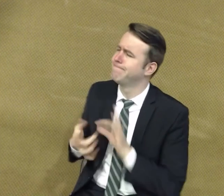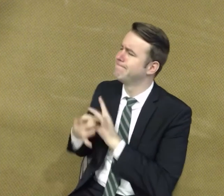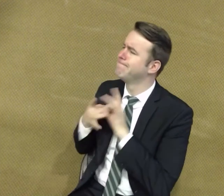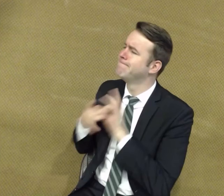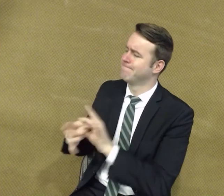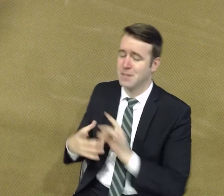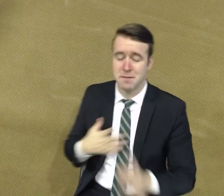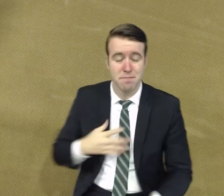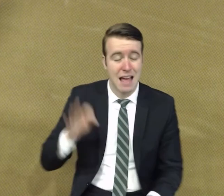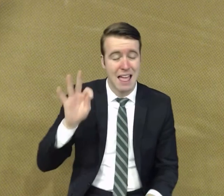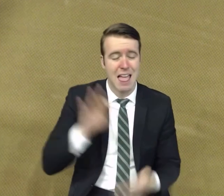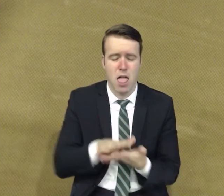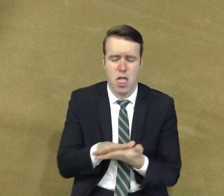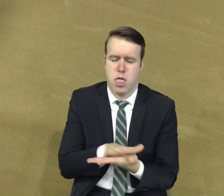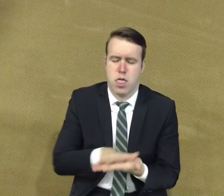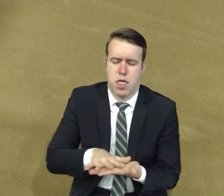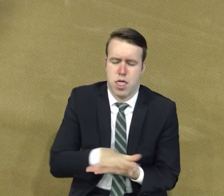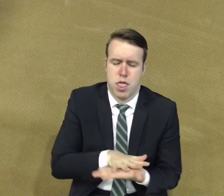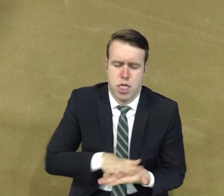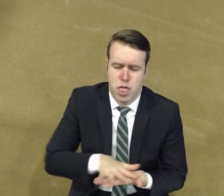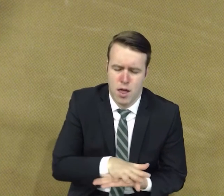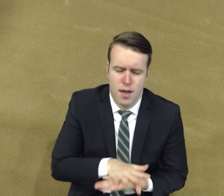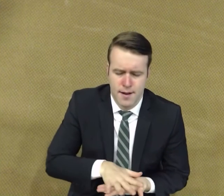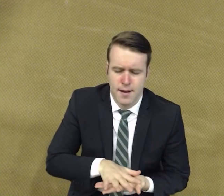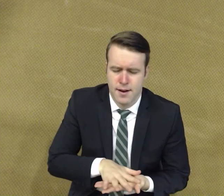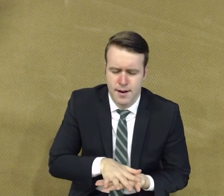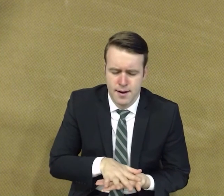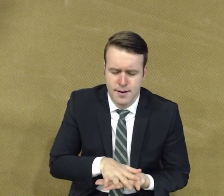this message not be diluted by the fact that it's coming